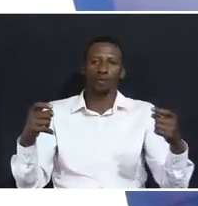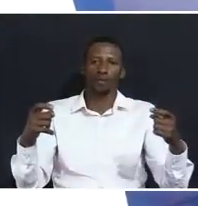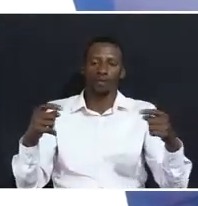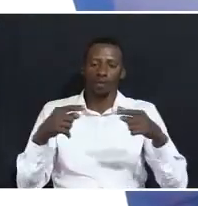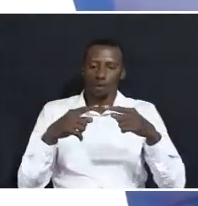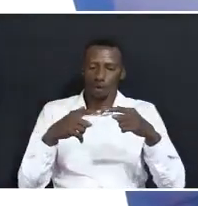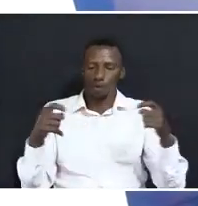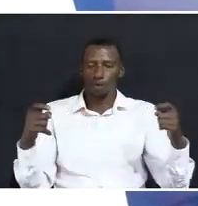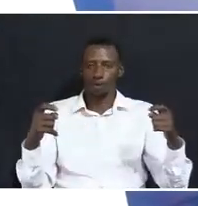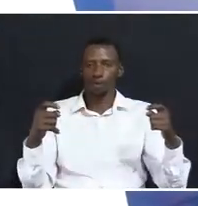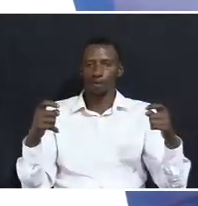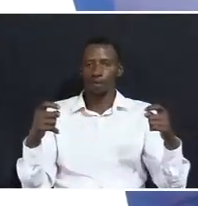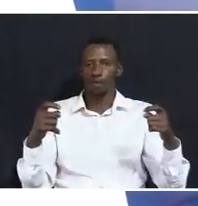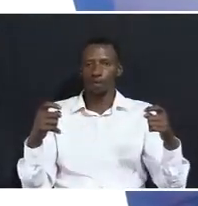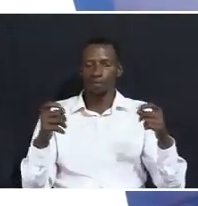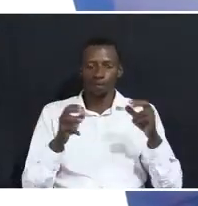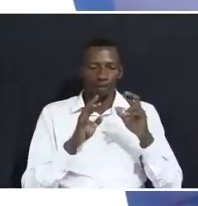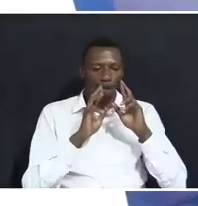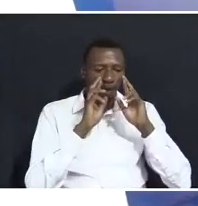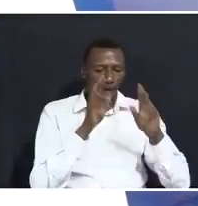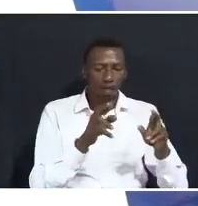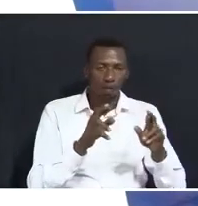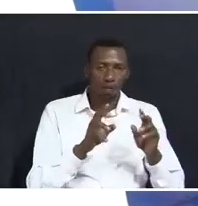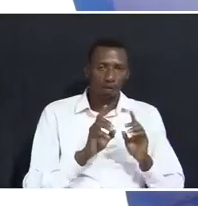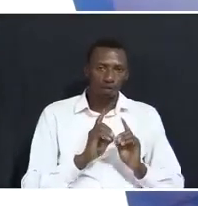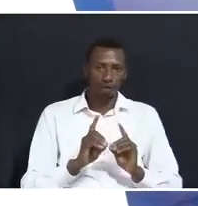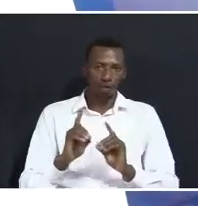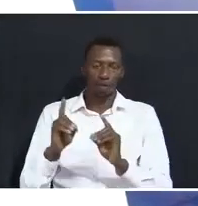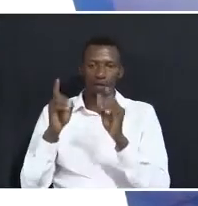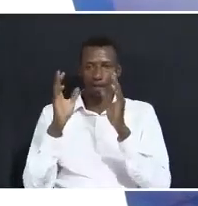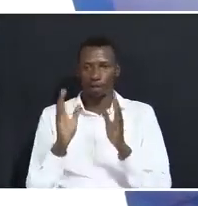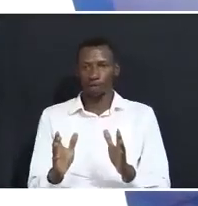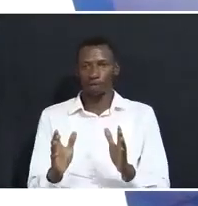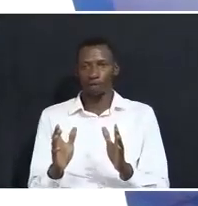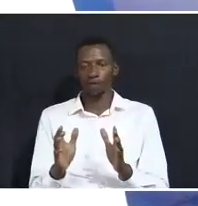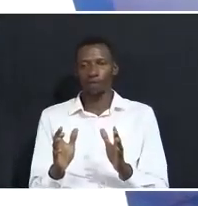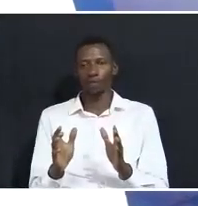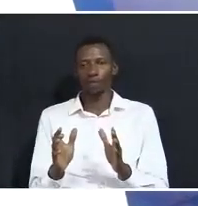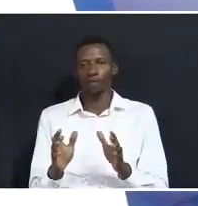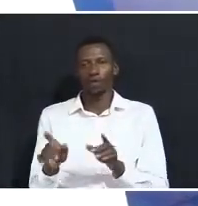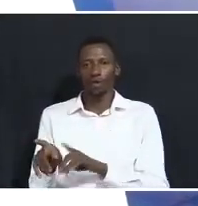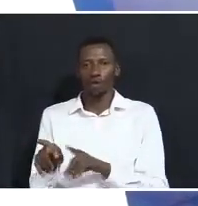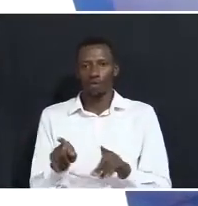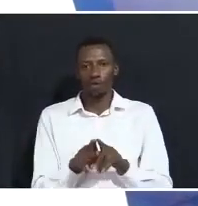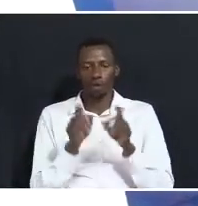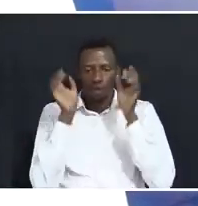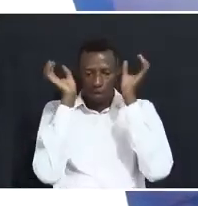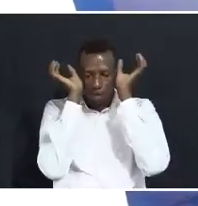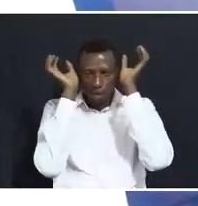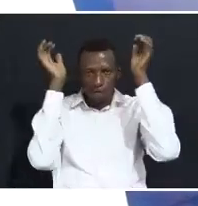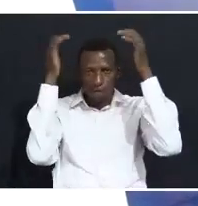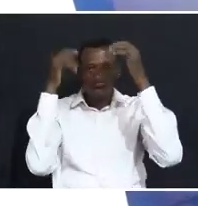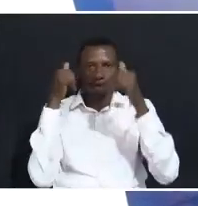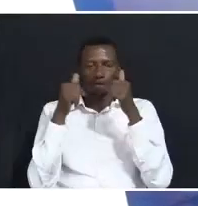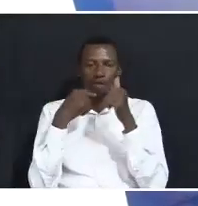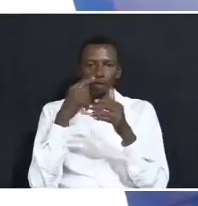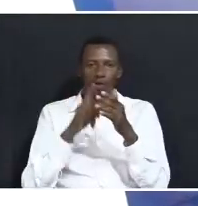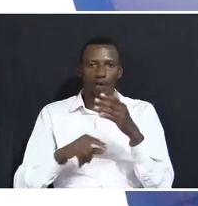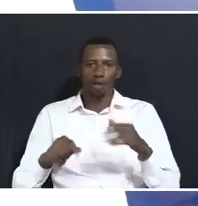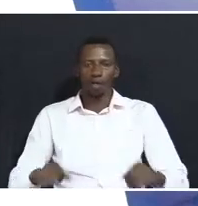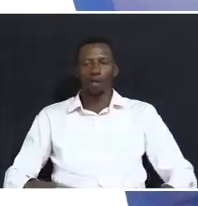as a contrast to the response of the disciples is the response of the Pharisees who say,